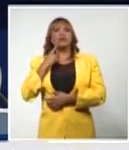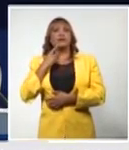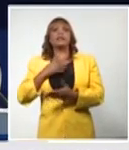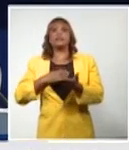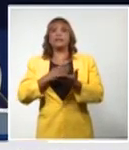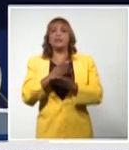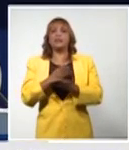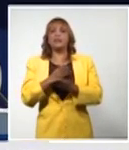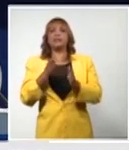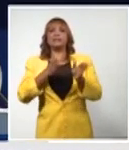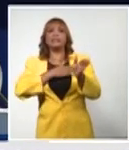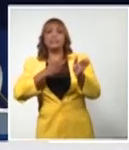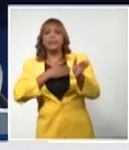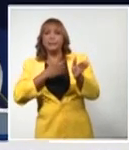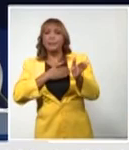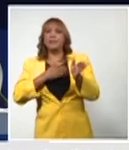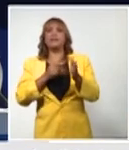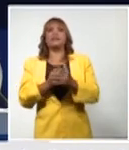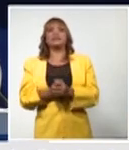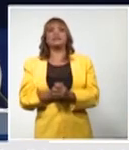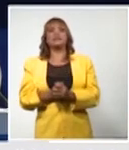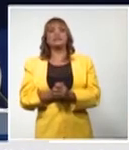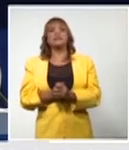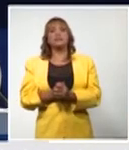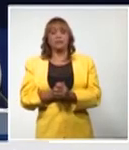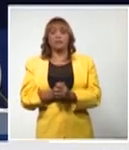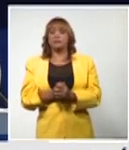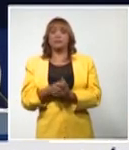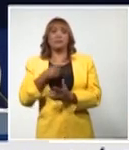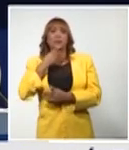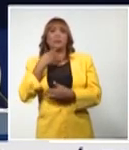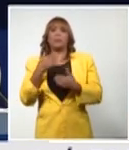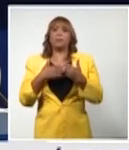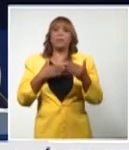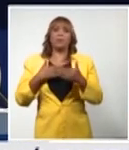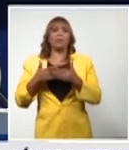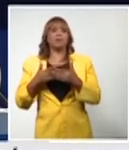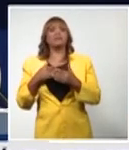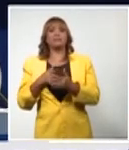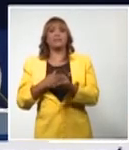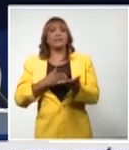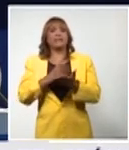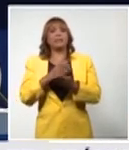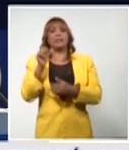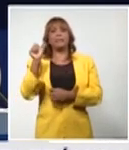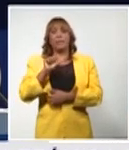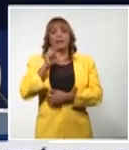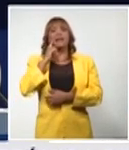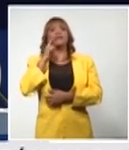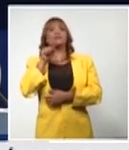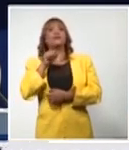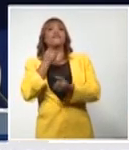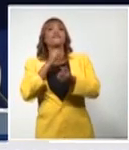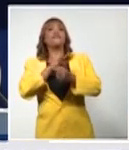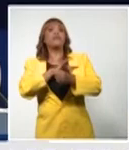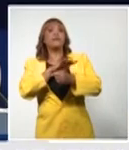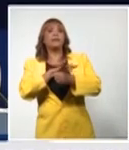that kills and is extremely dangerous given its infectiousness. This